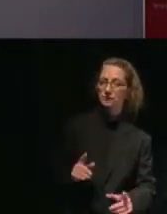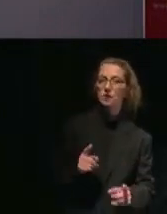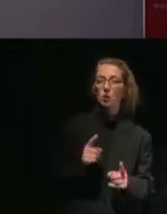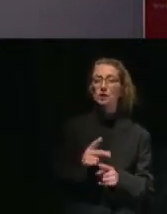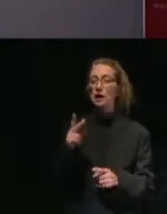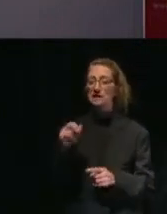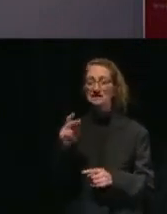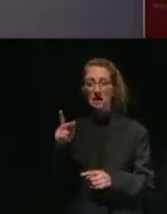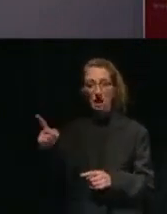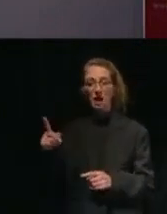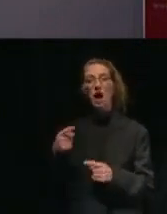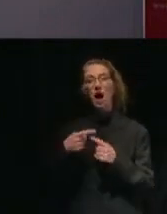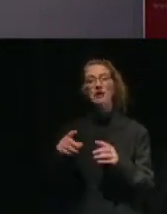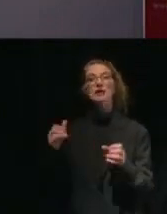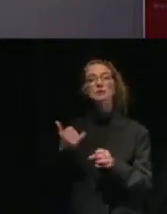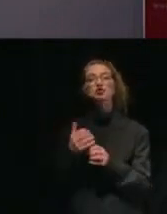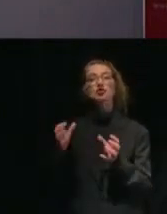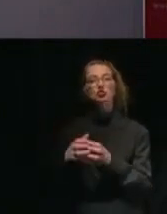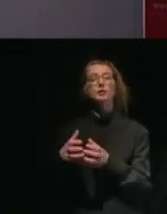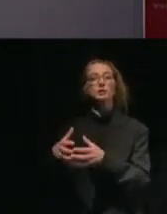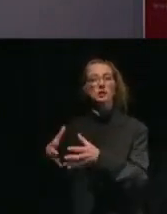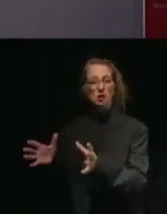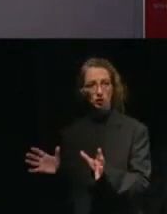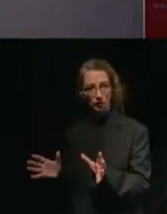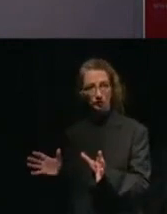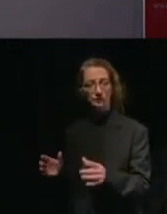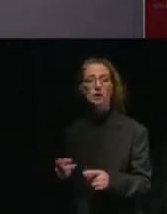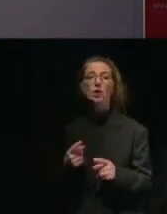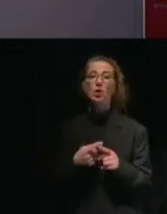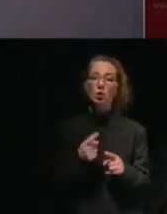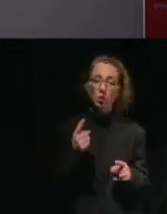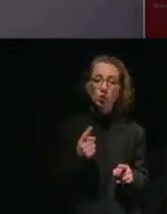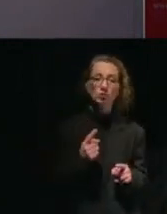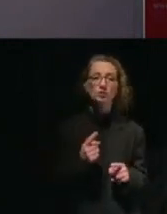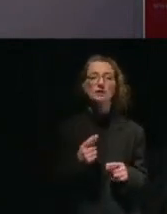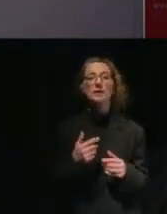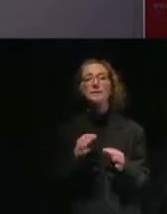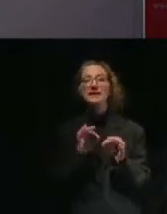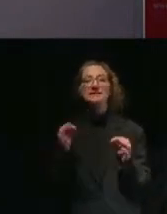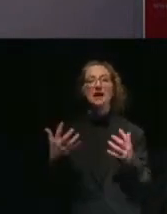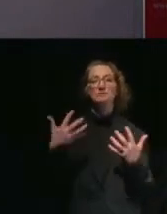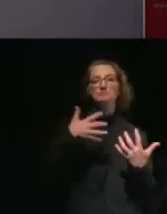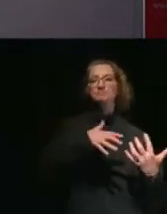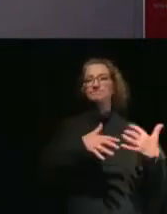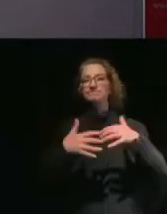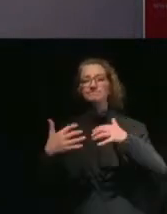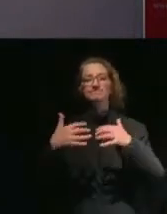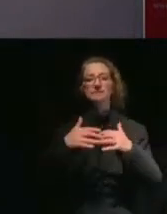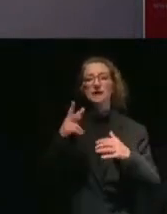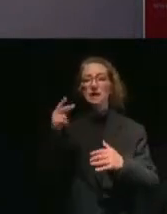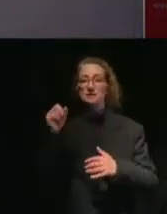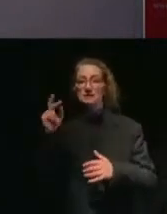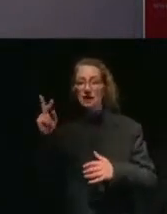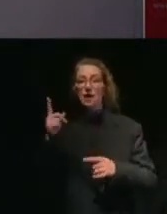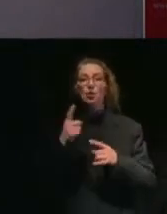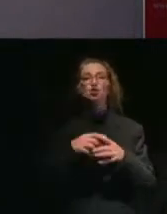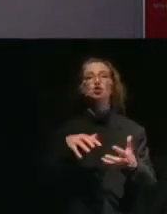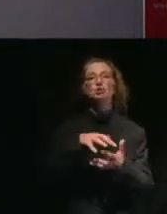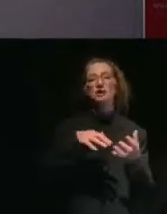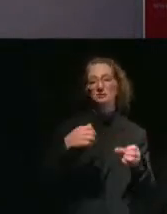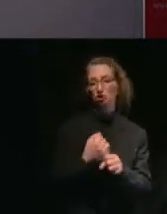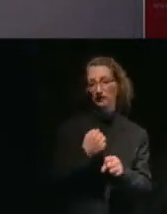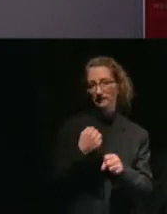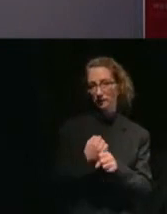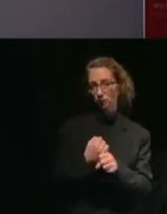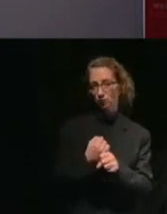security that is correct for the that is appropriate for the money the artists need to live on, and opening the KSK to